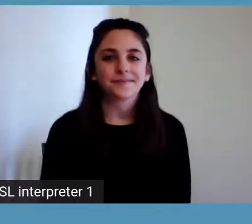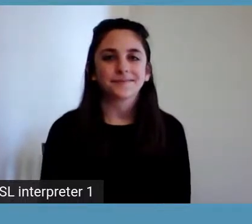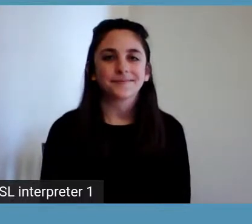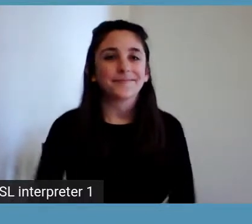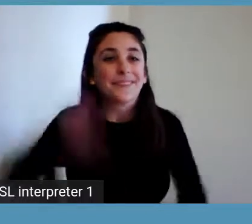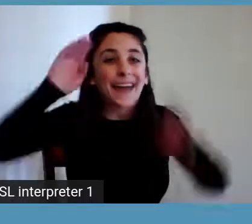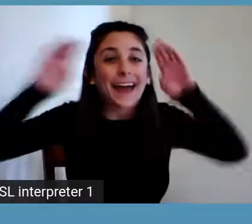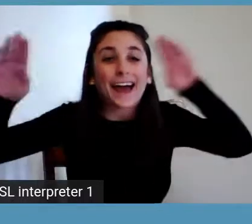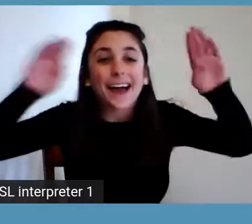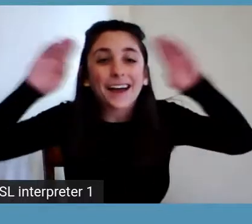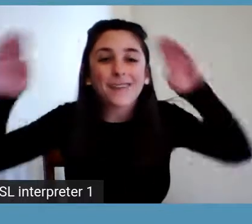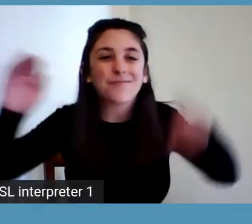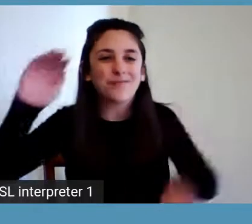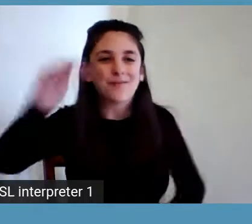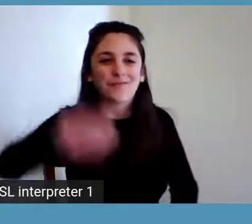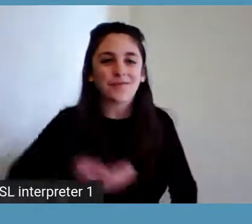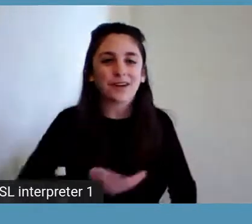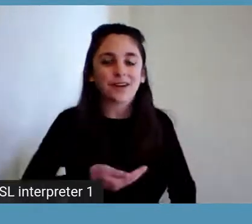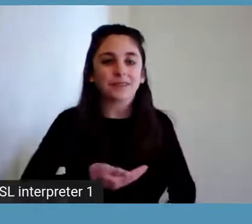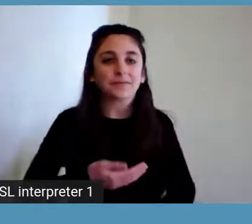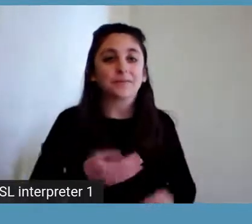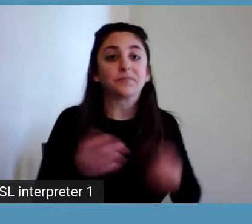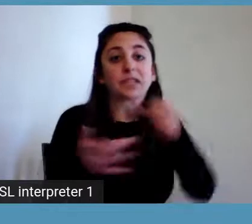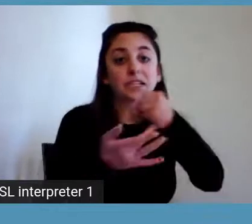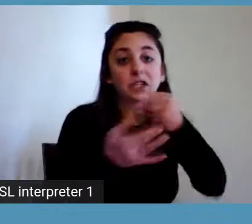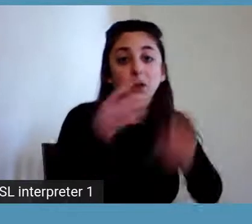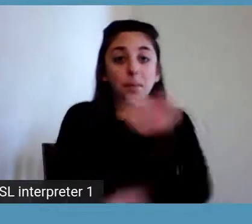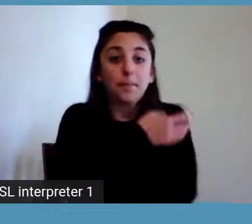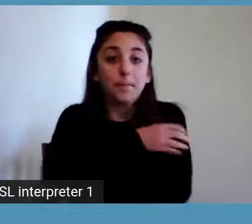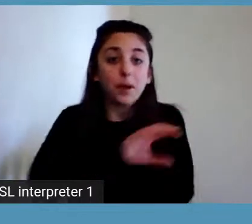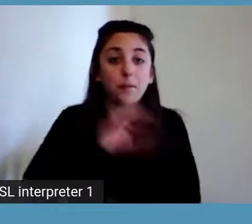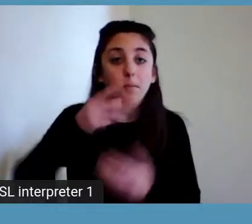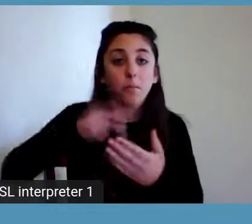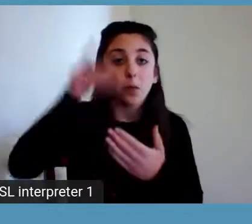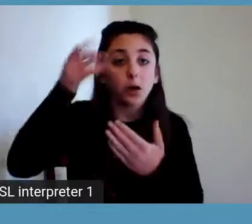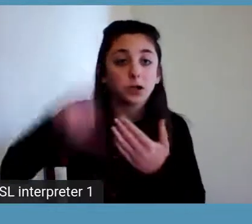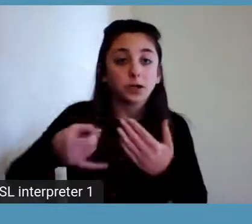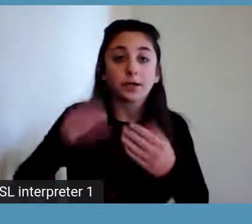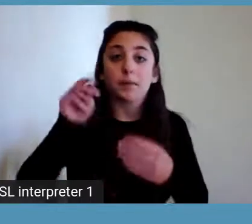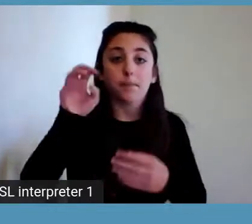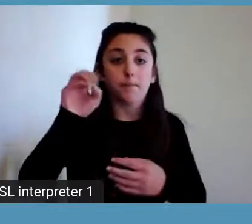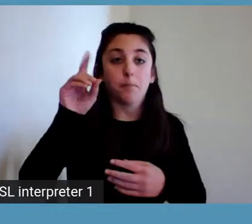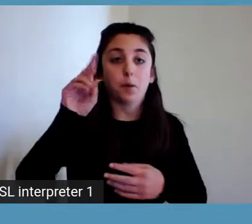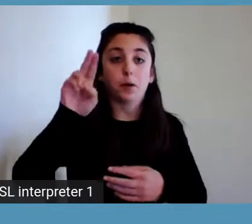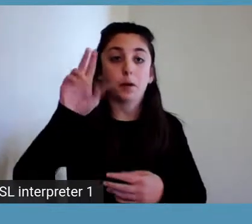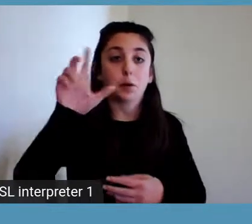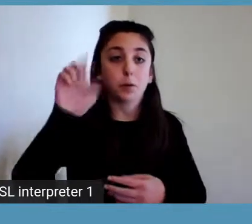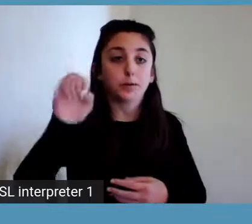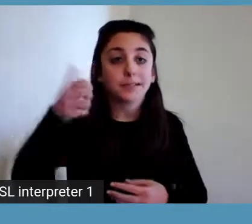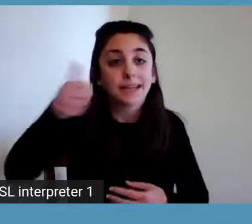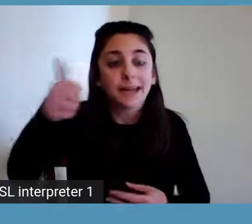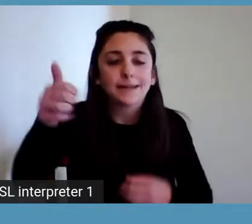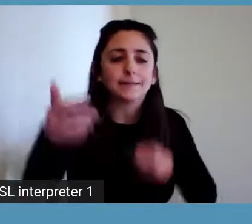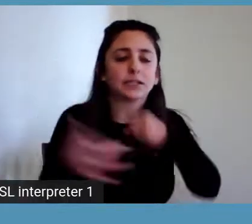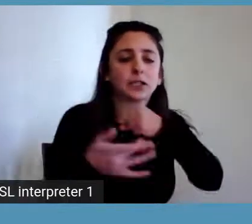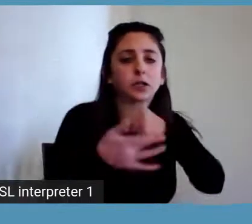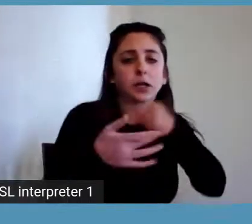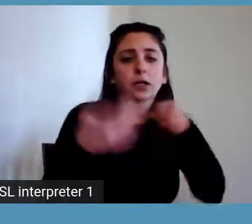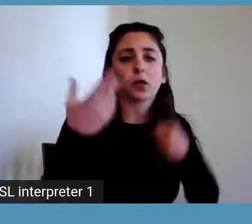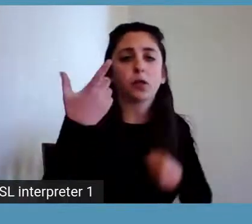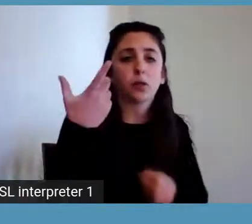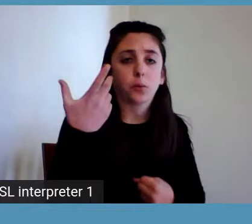Hello, everyone, and welcome to the Digital Empowerment Project, Module 10, on digitizing 3D collections